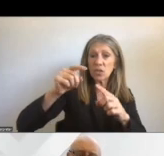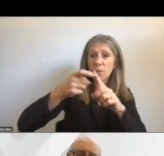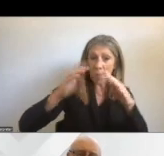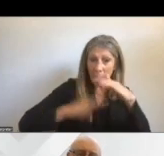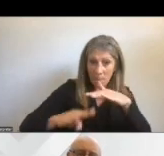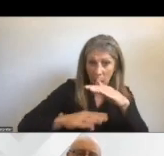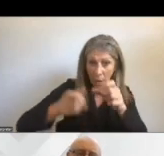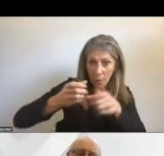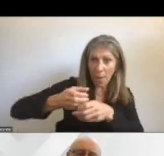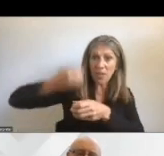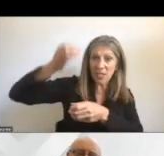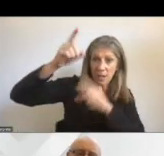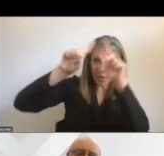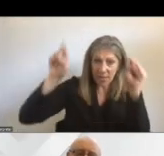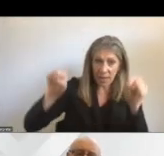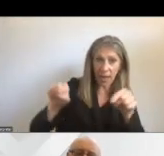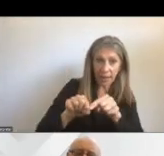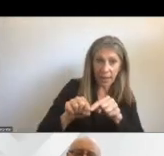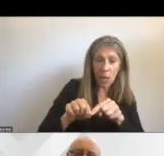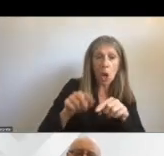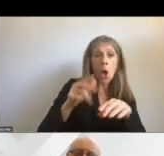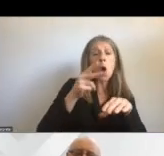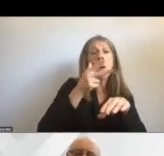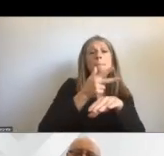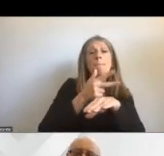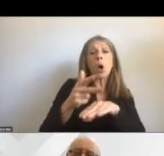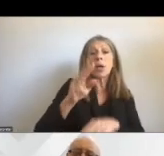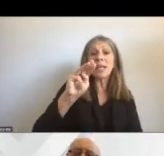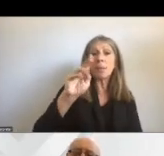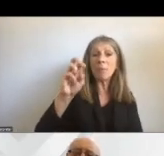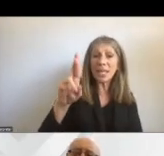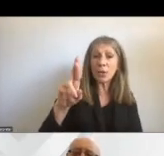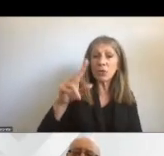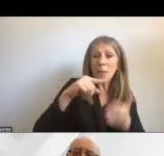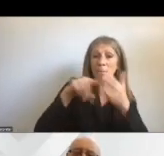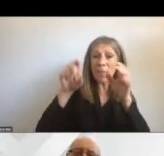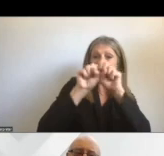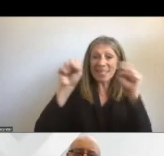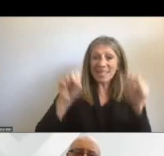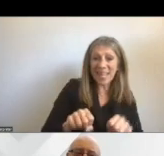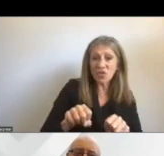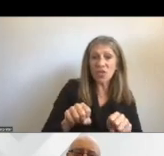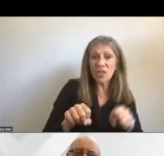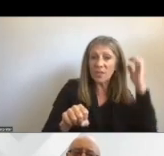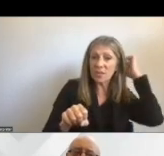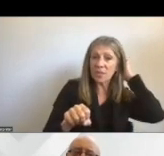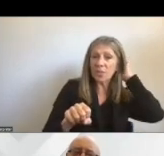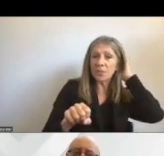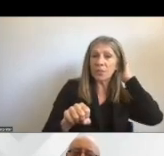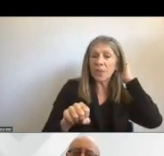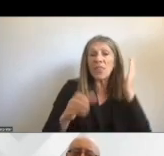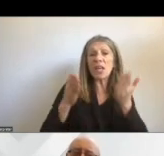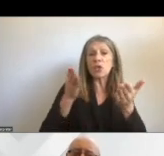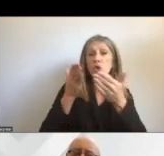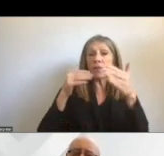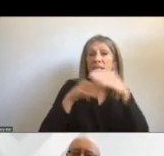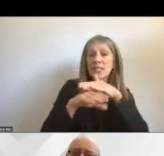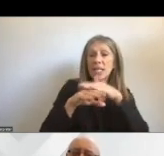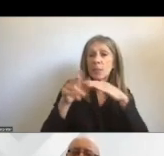route. So what that does is makes it so that you don't have to depend on the